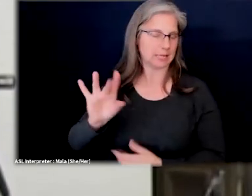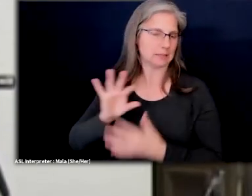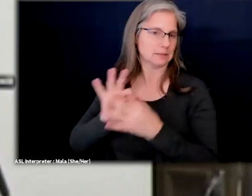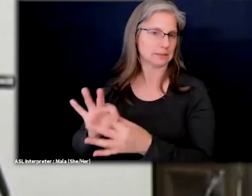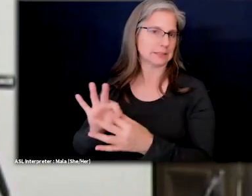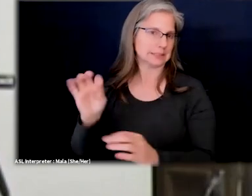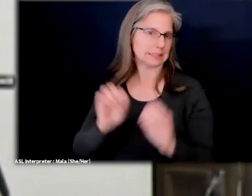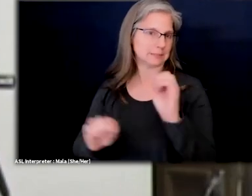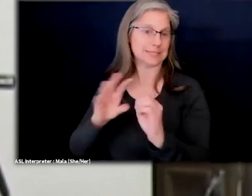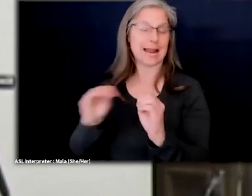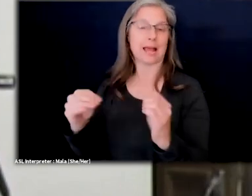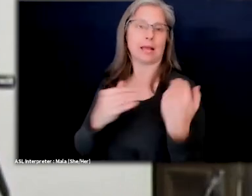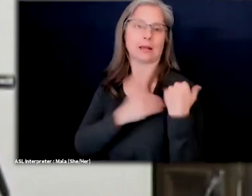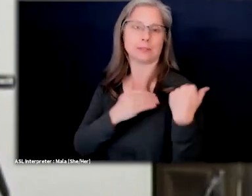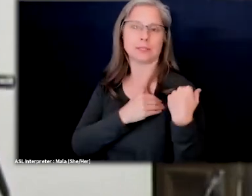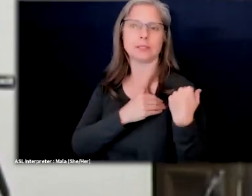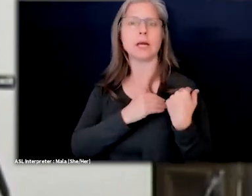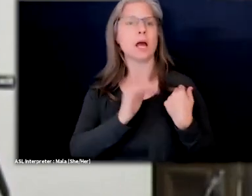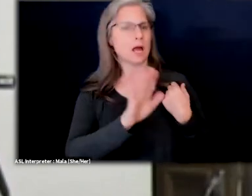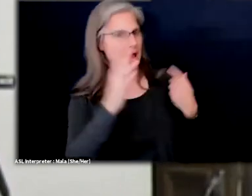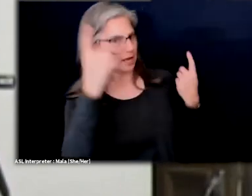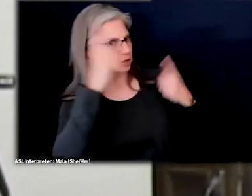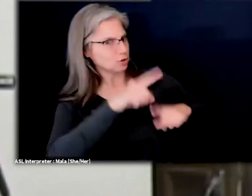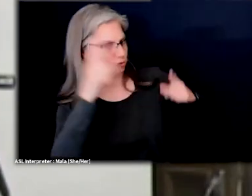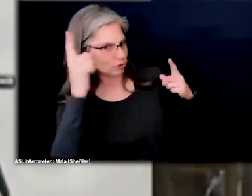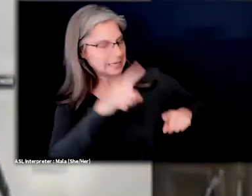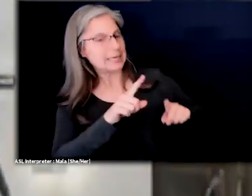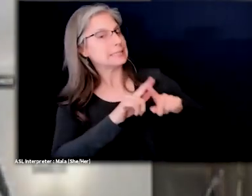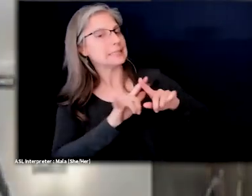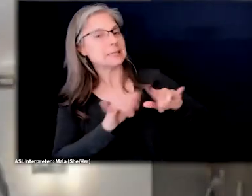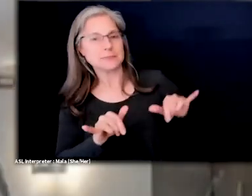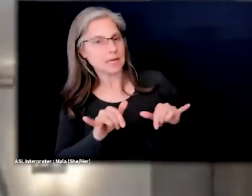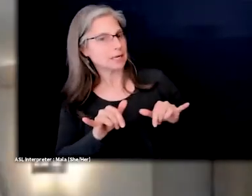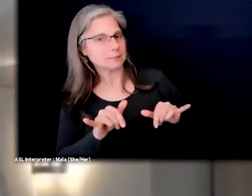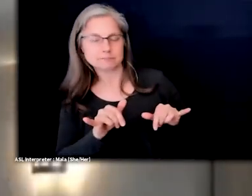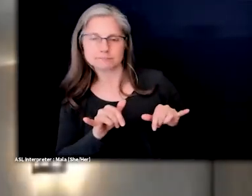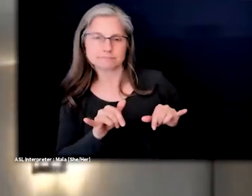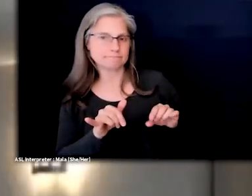and accountability. I agree with that. At the same time,